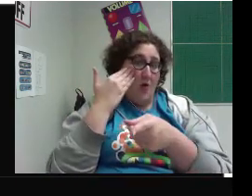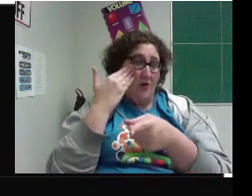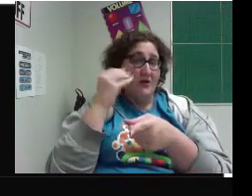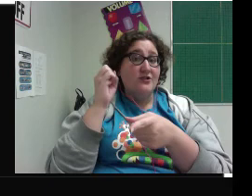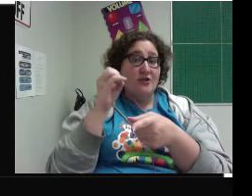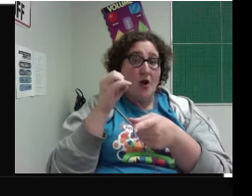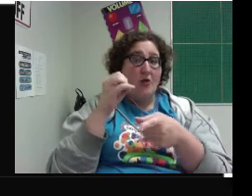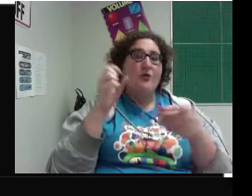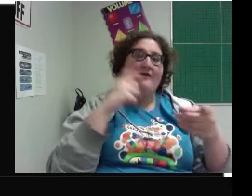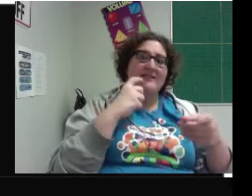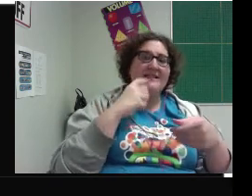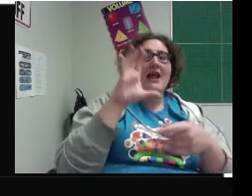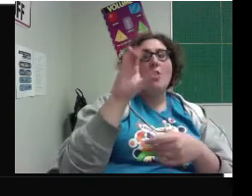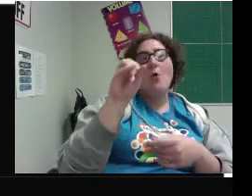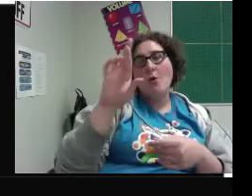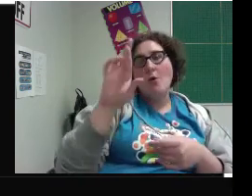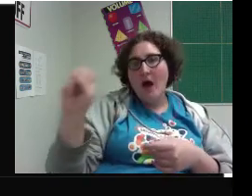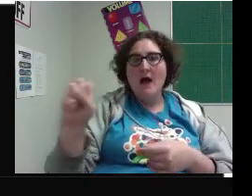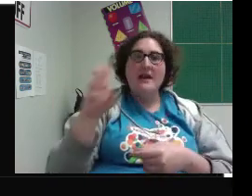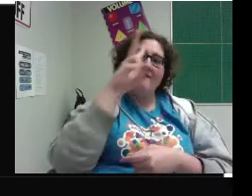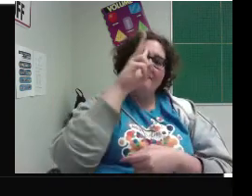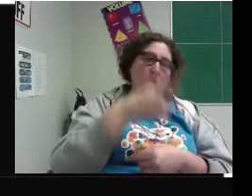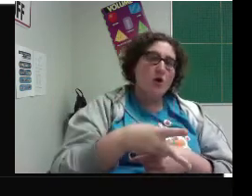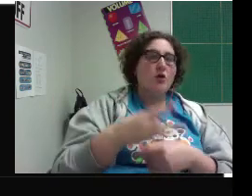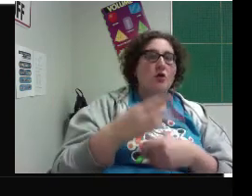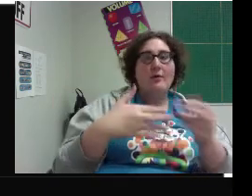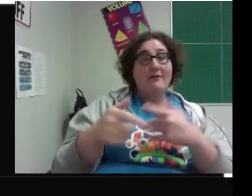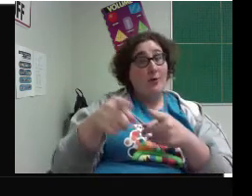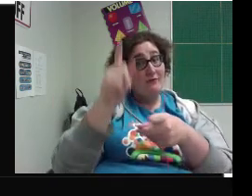you'd say either corresponding vertical angles, etc.